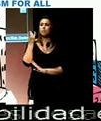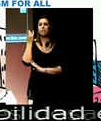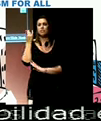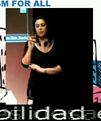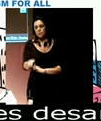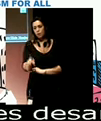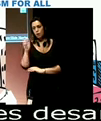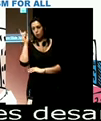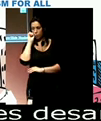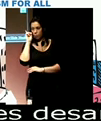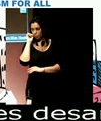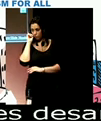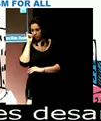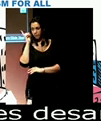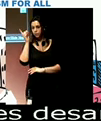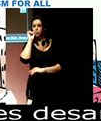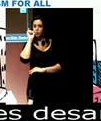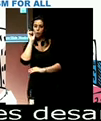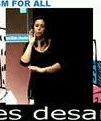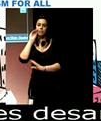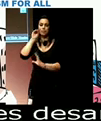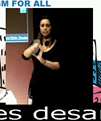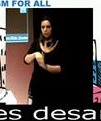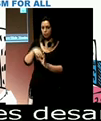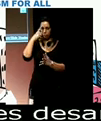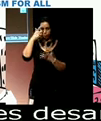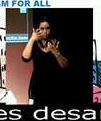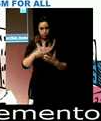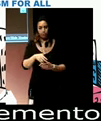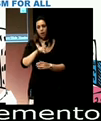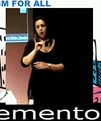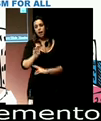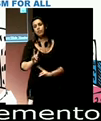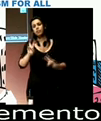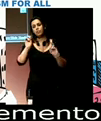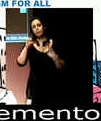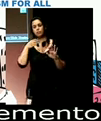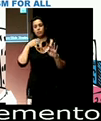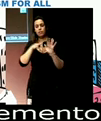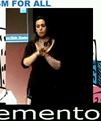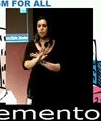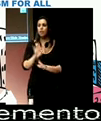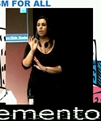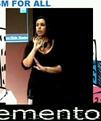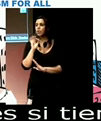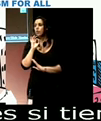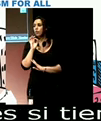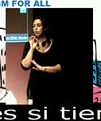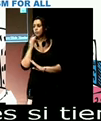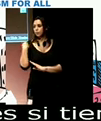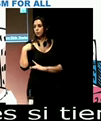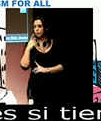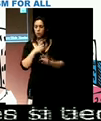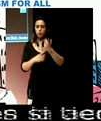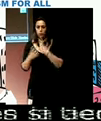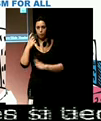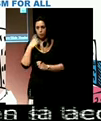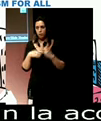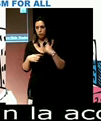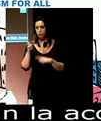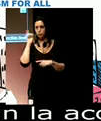make easier accessibility, but all these mobiles include information about accessibility,